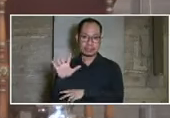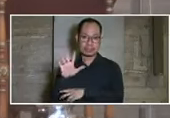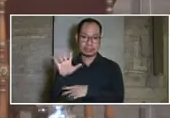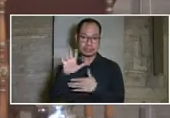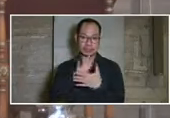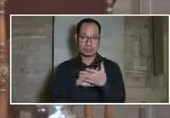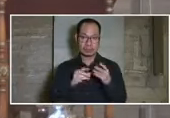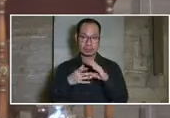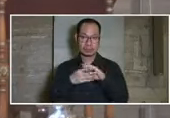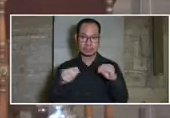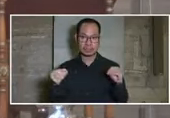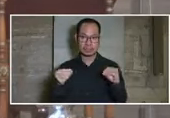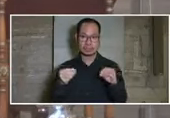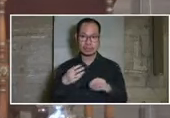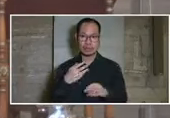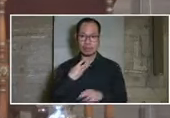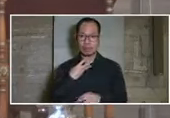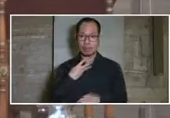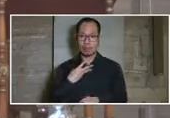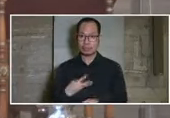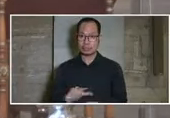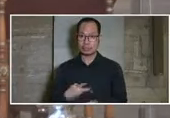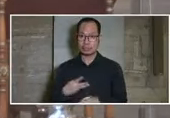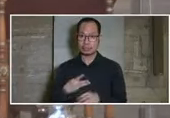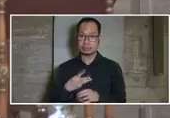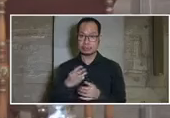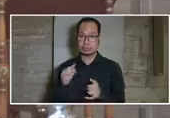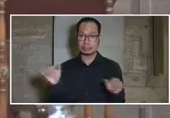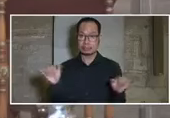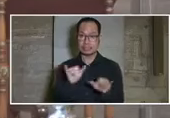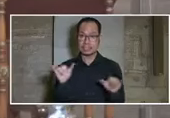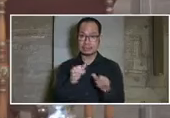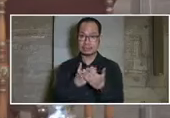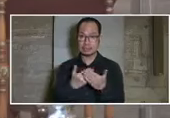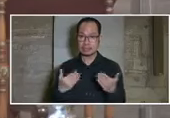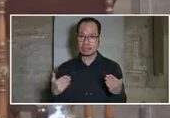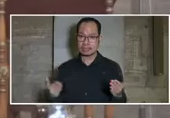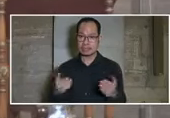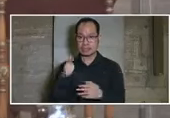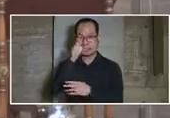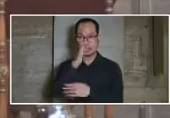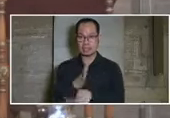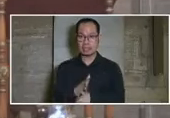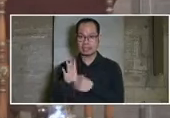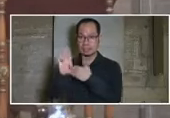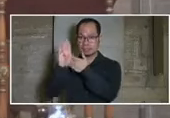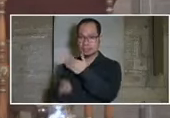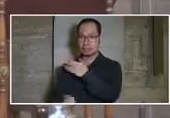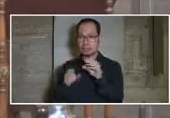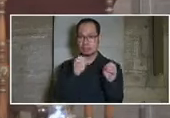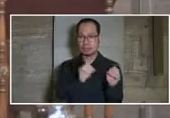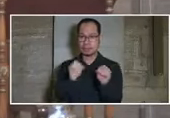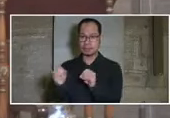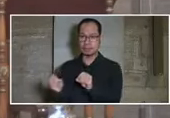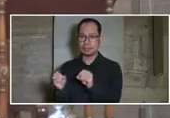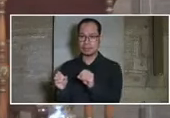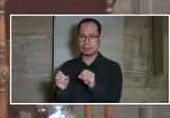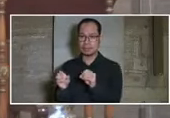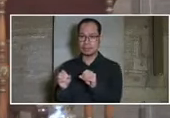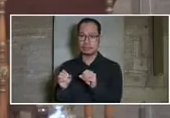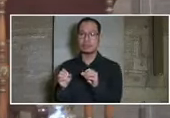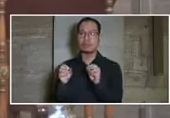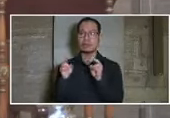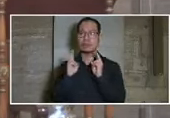story, wishes the same thing, God bringing back to order to humanity.